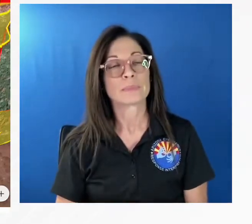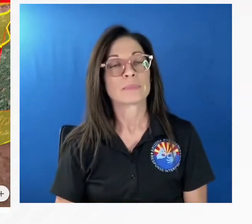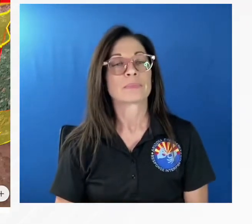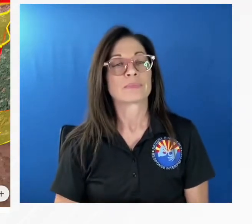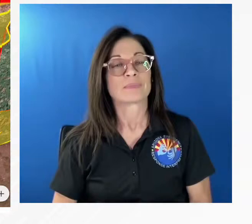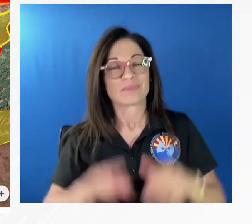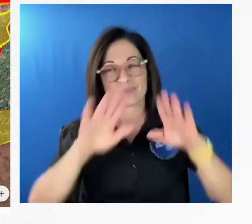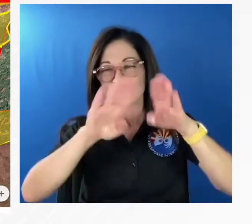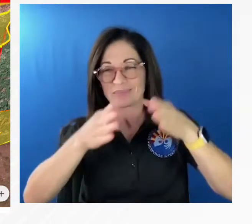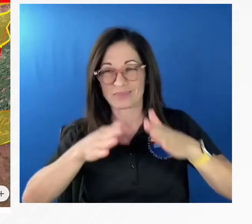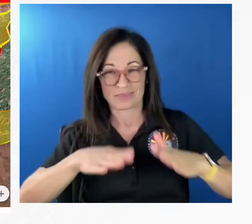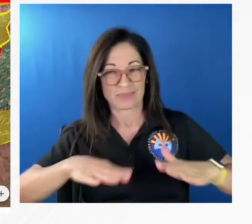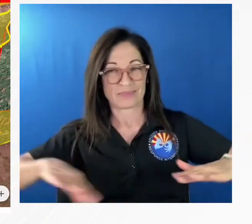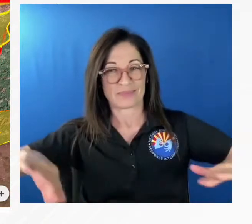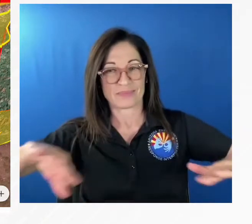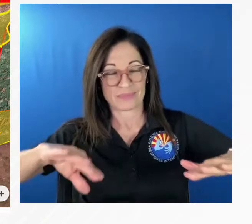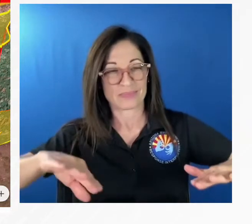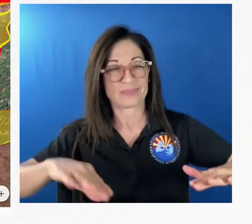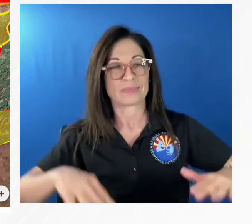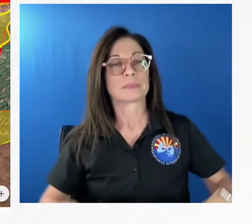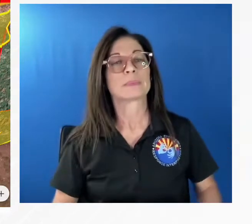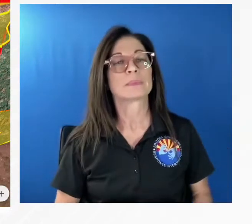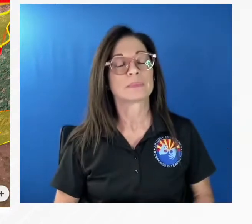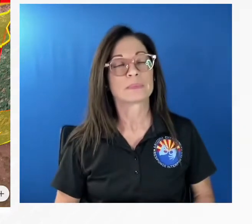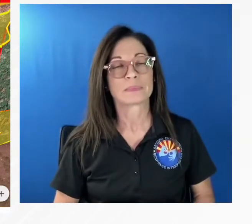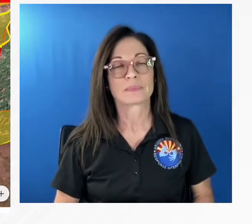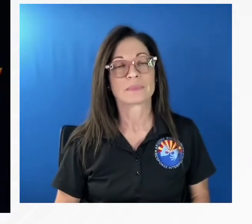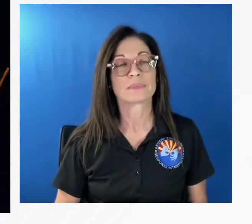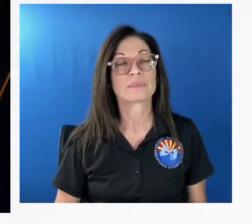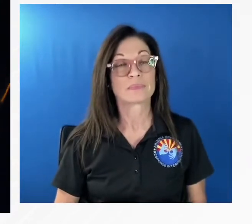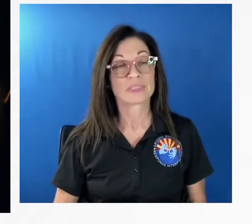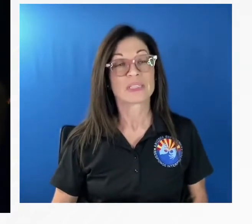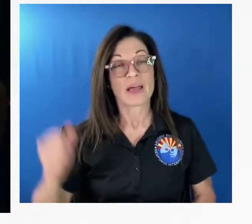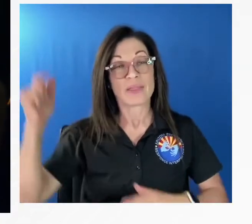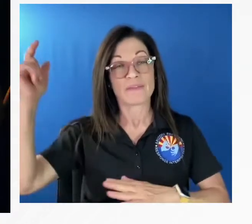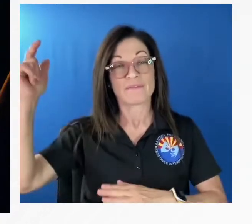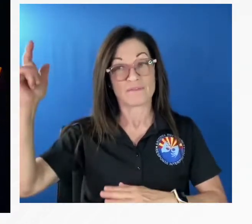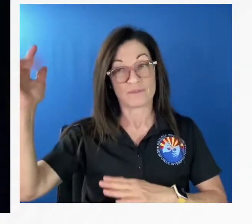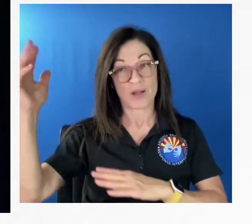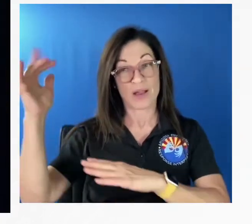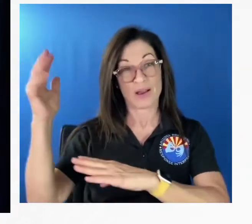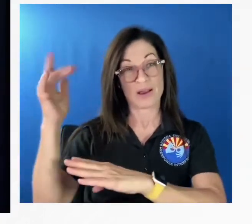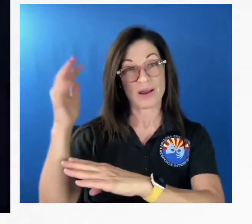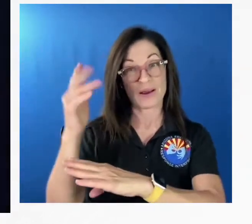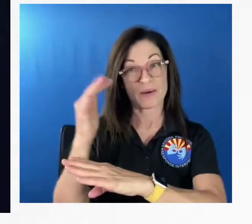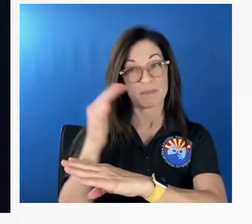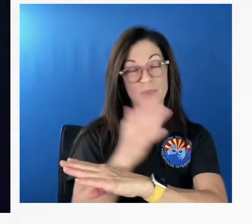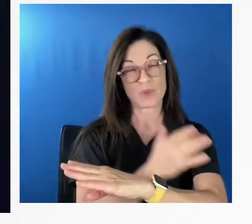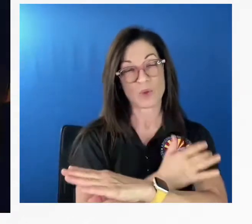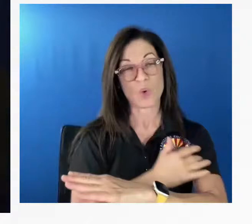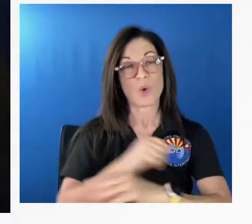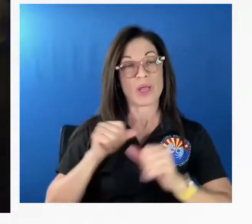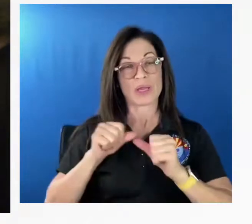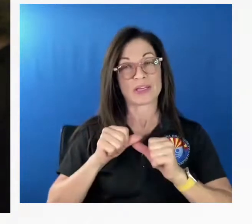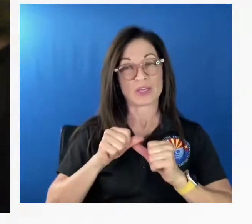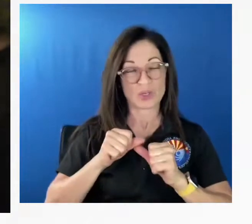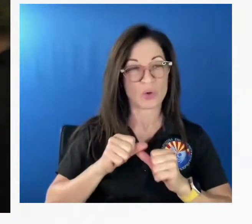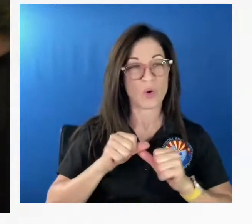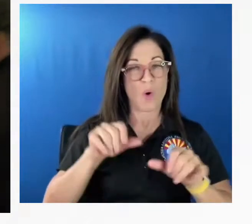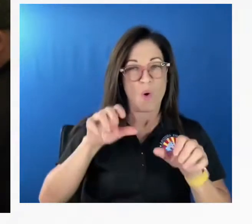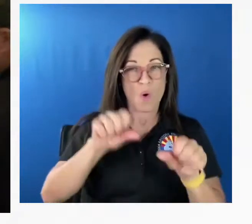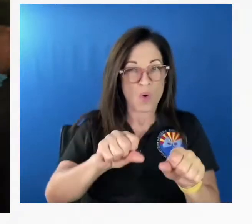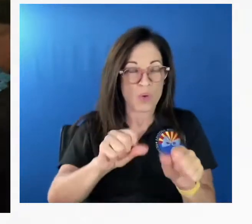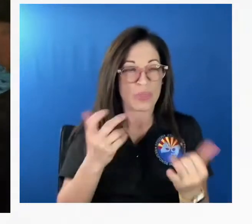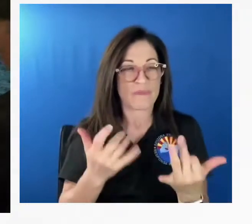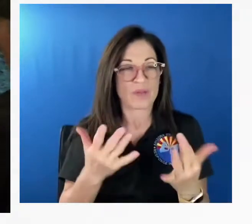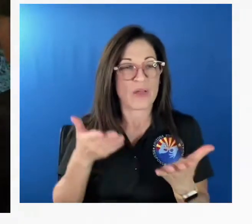There's a little bit better close up in there. So as the fire came down, we continued to sit there and put lines and try and hold it in that spot. And then